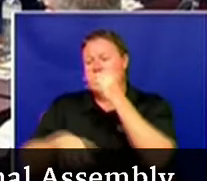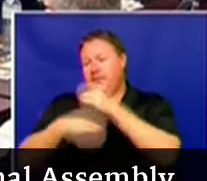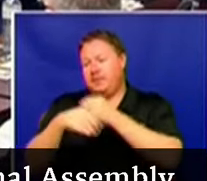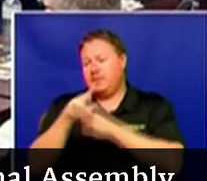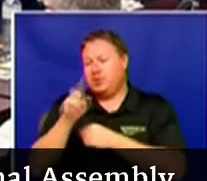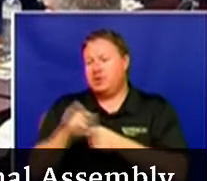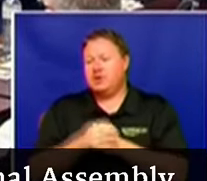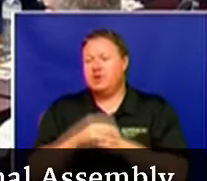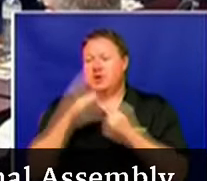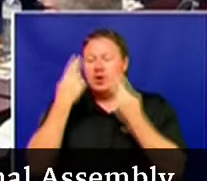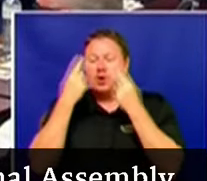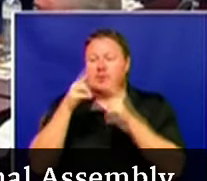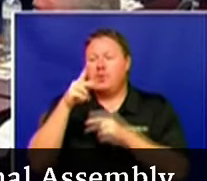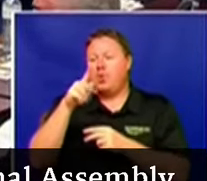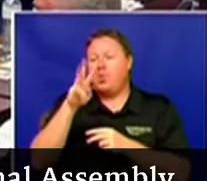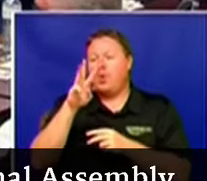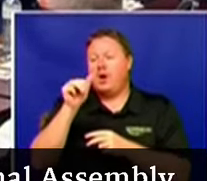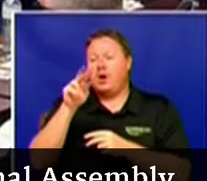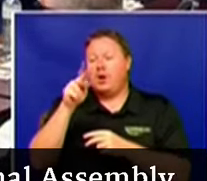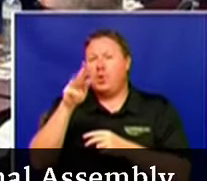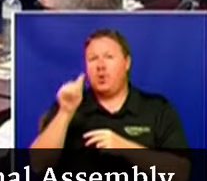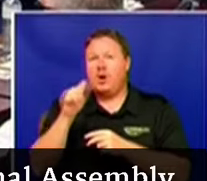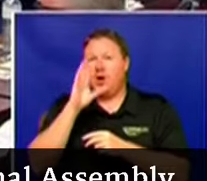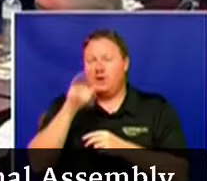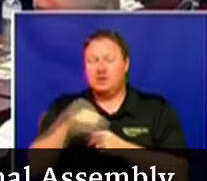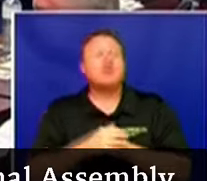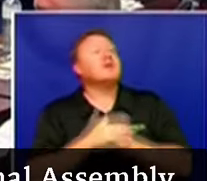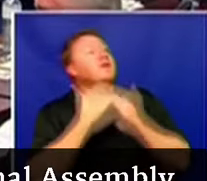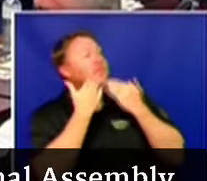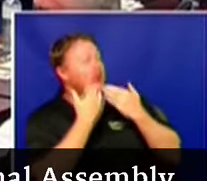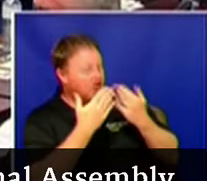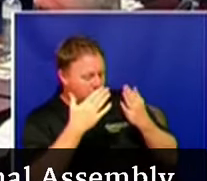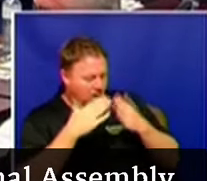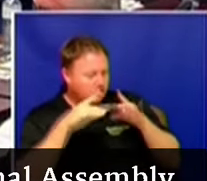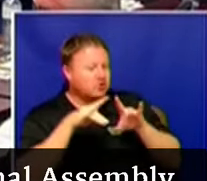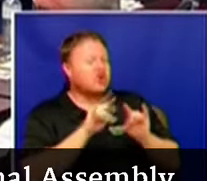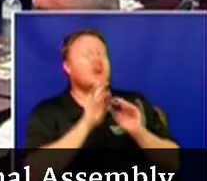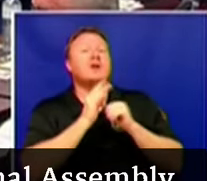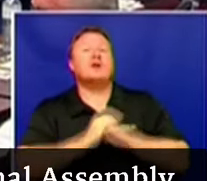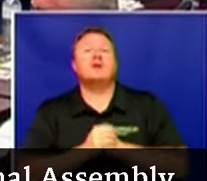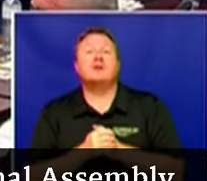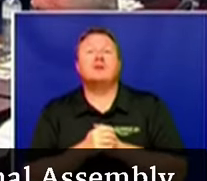asked by the Honorable Kwankwa. Thank you ever so much, House Chair.